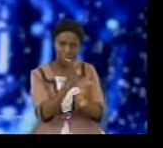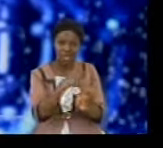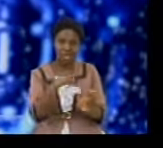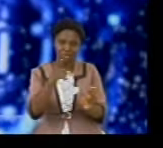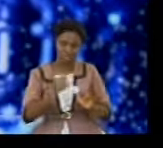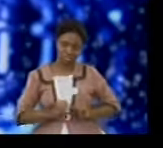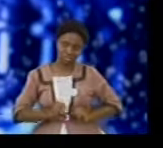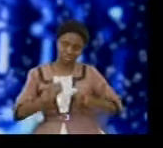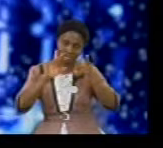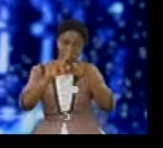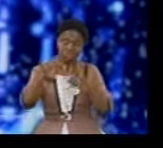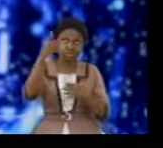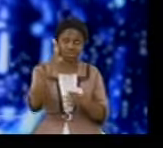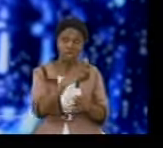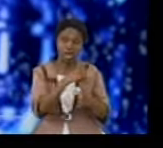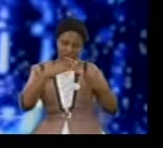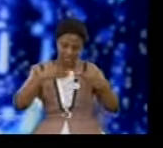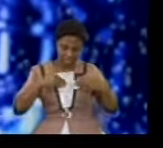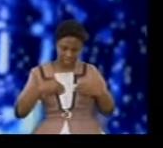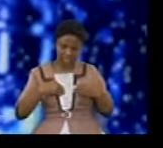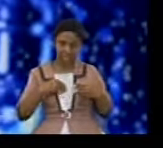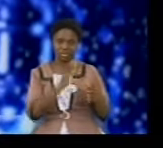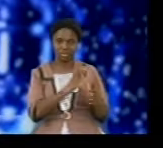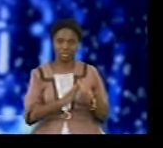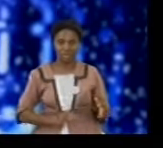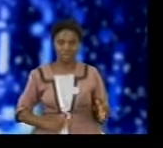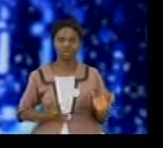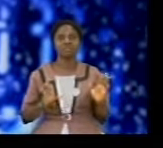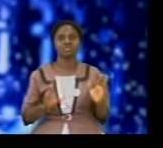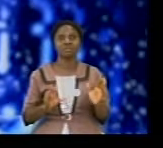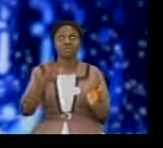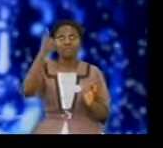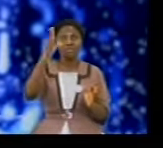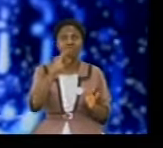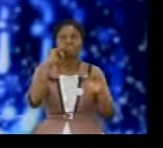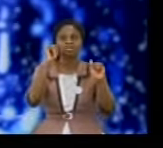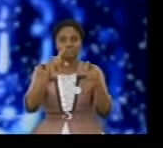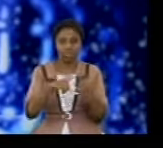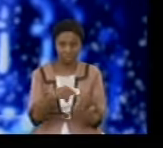your ungodliness. God is able. God is able.